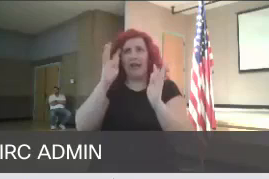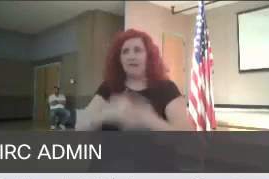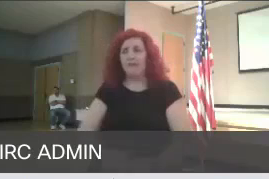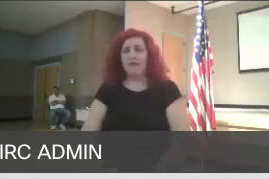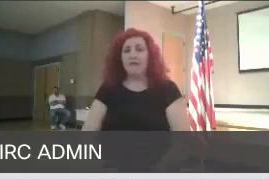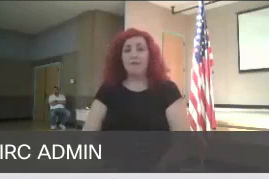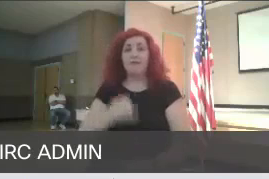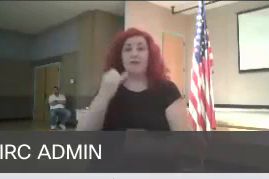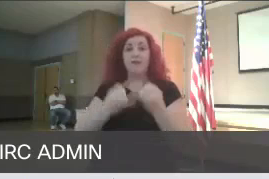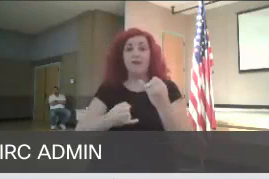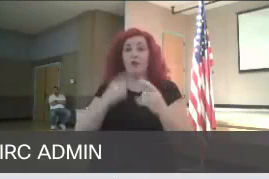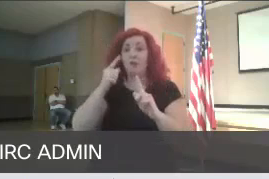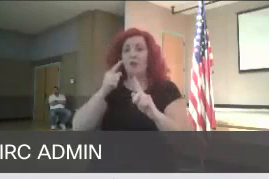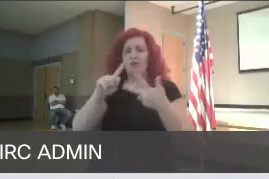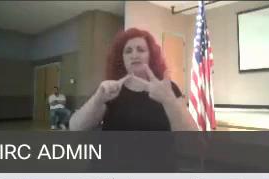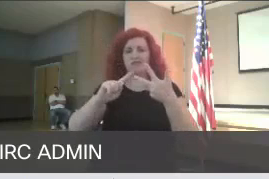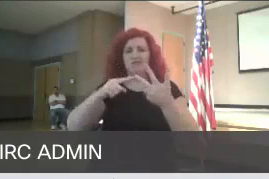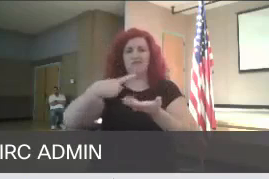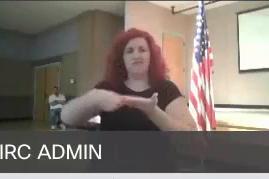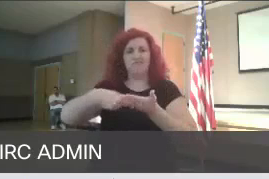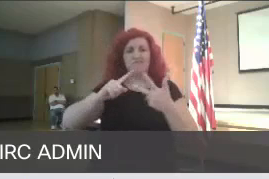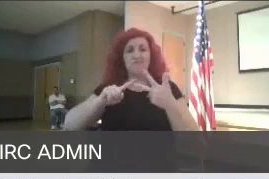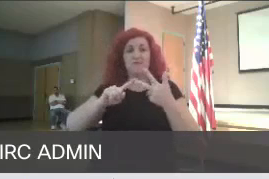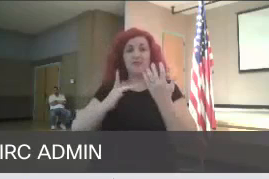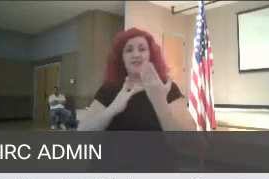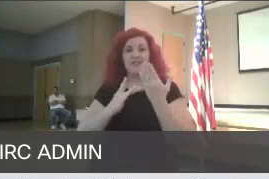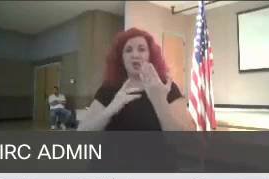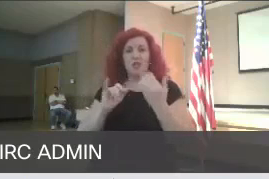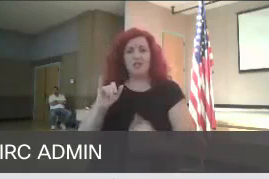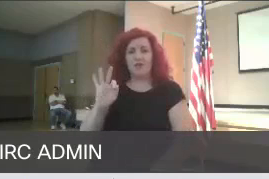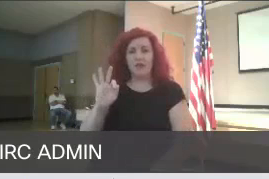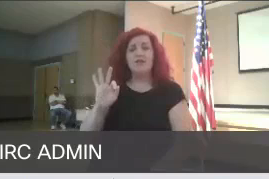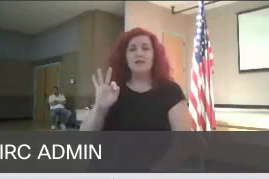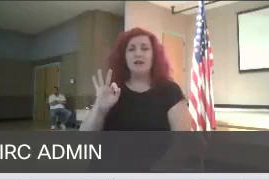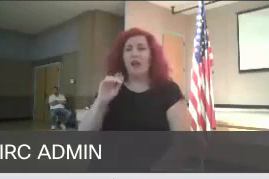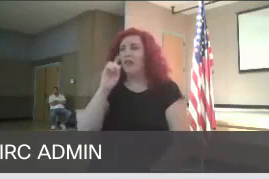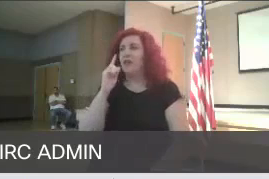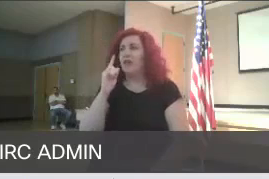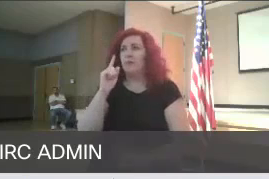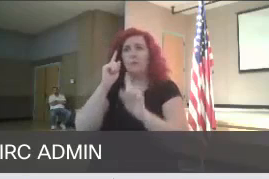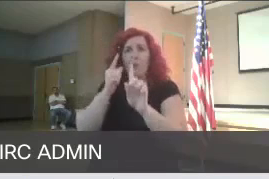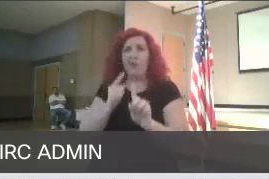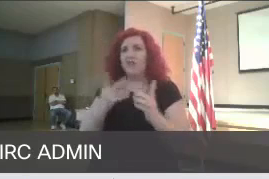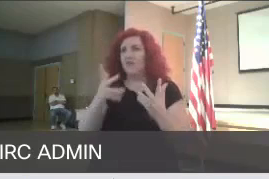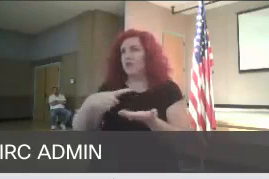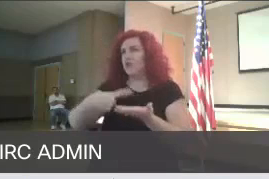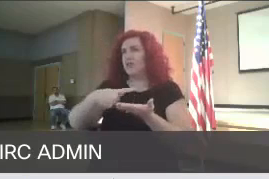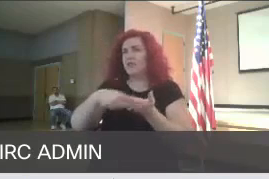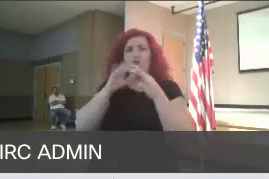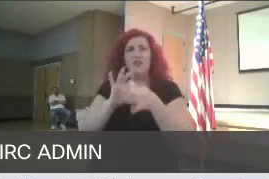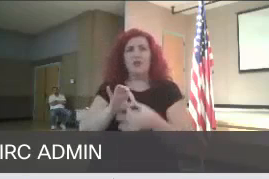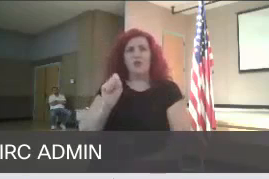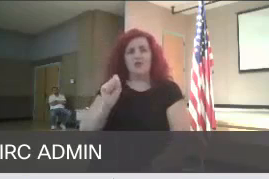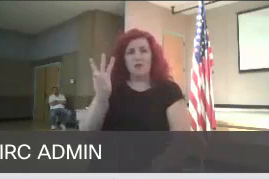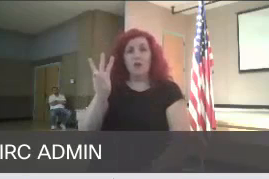final point that I want to raise is the technology interface. I think there's already been points raised about that. If